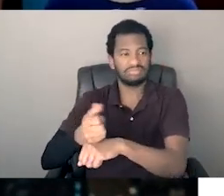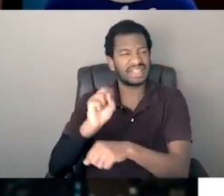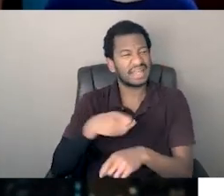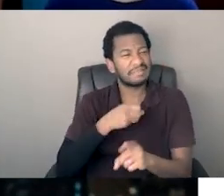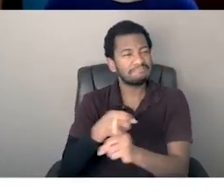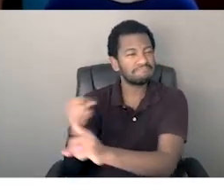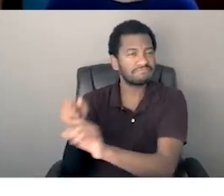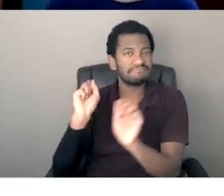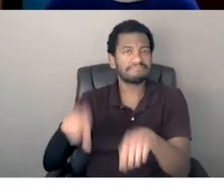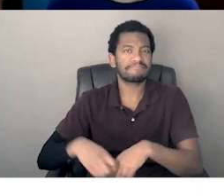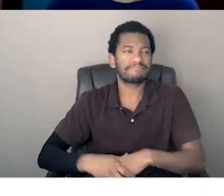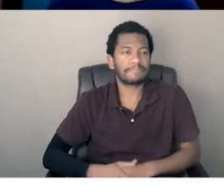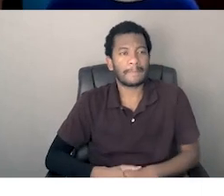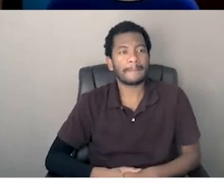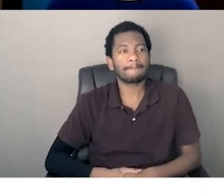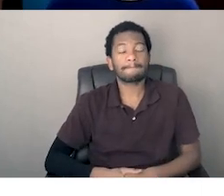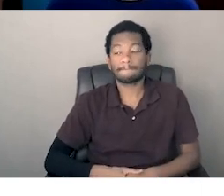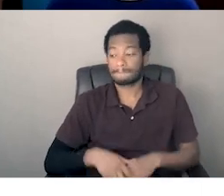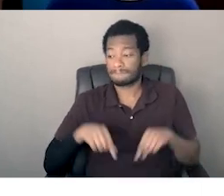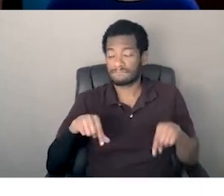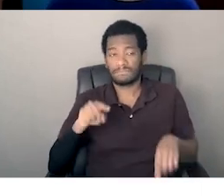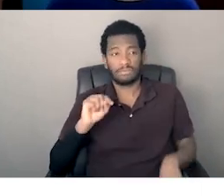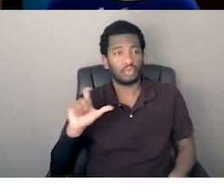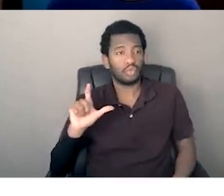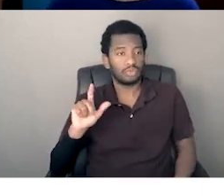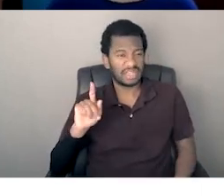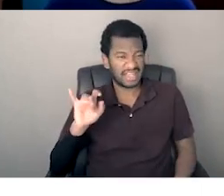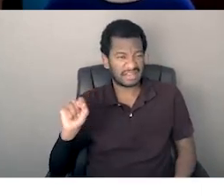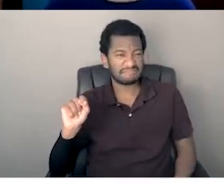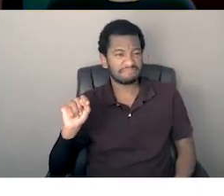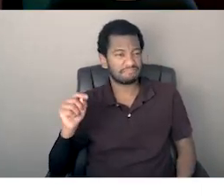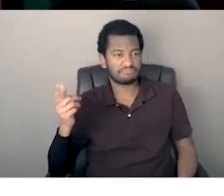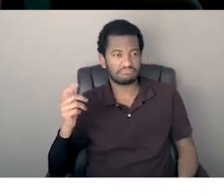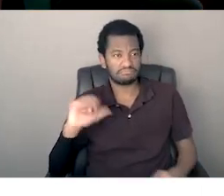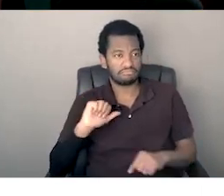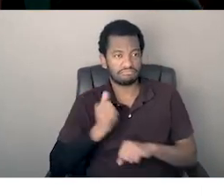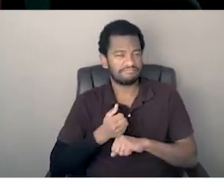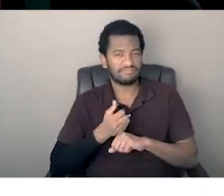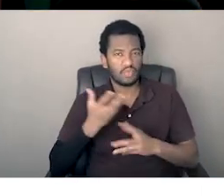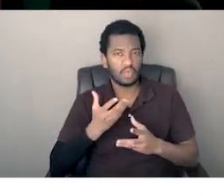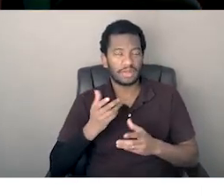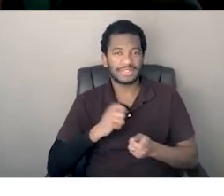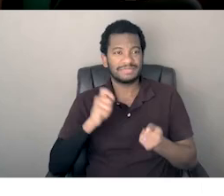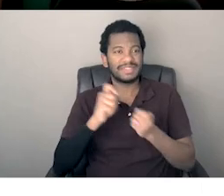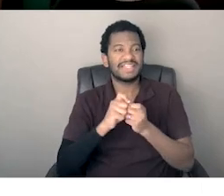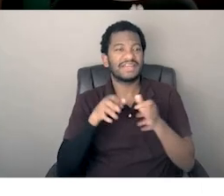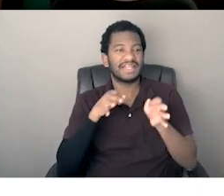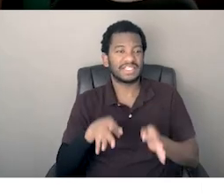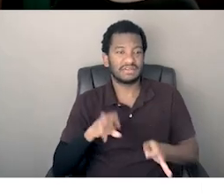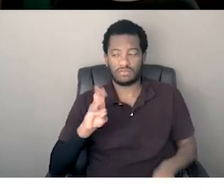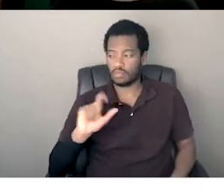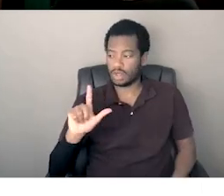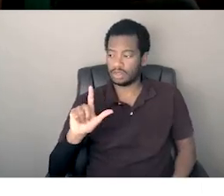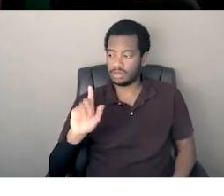And so this toolkit is based on a very specific definition of well-being and is really trying